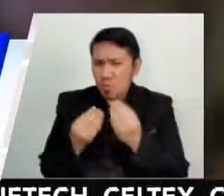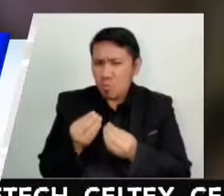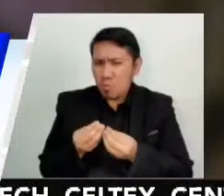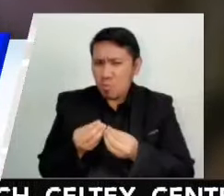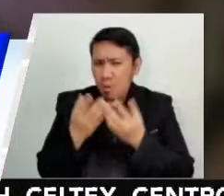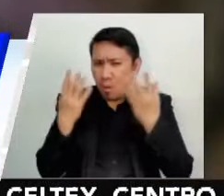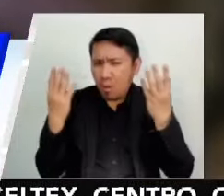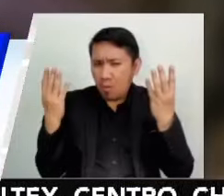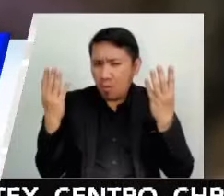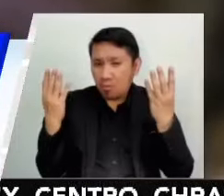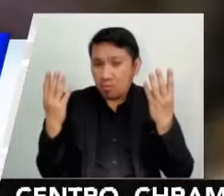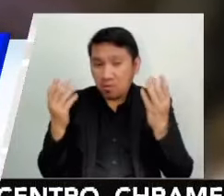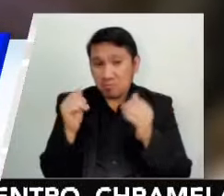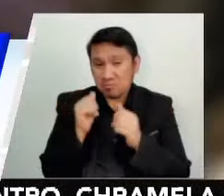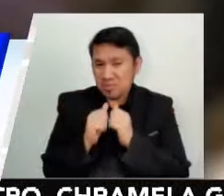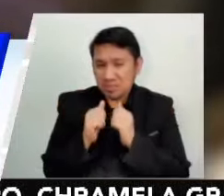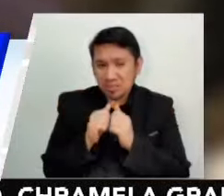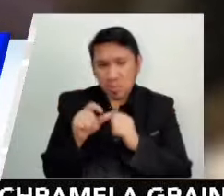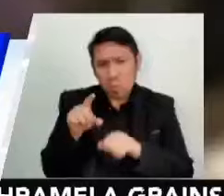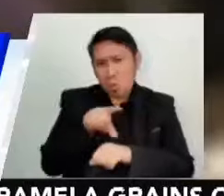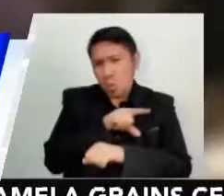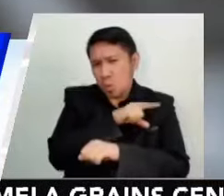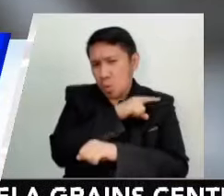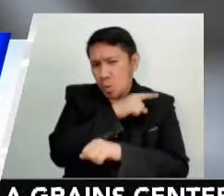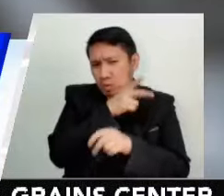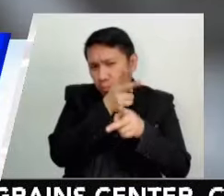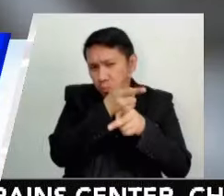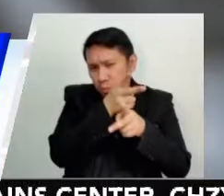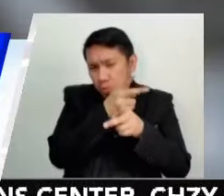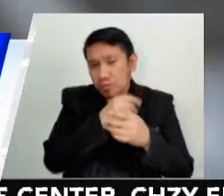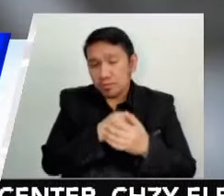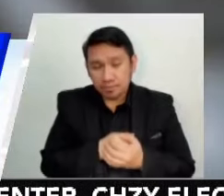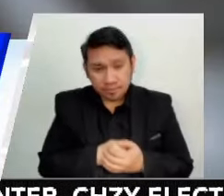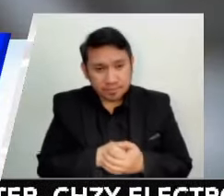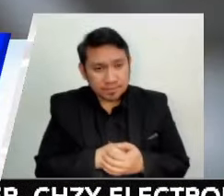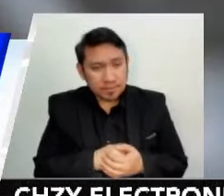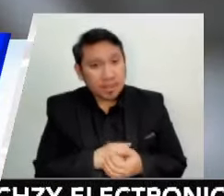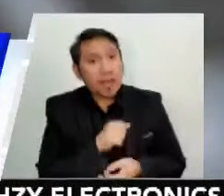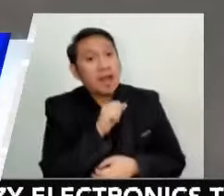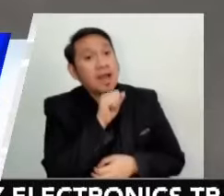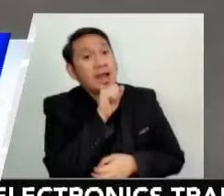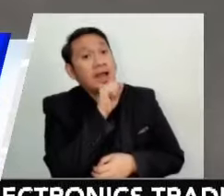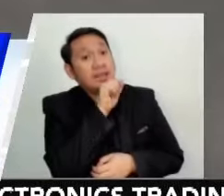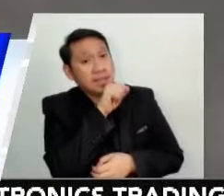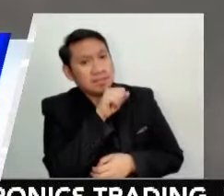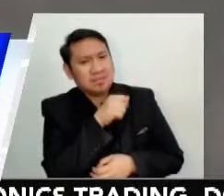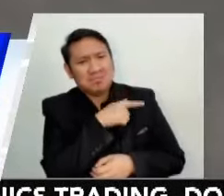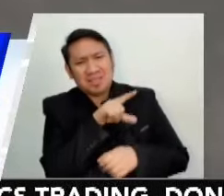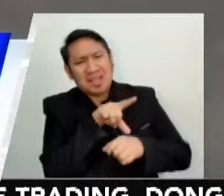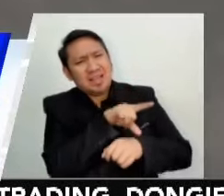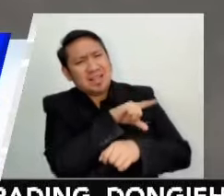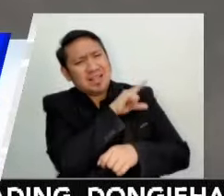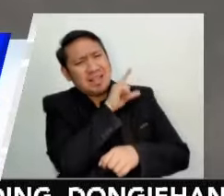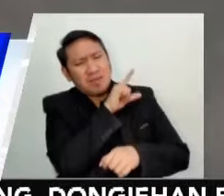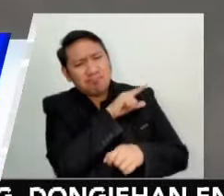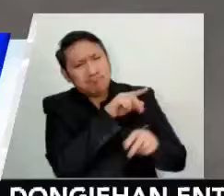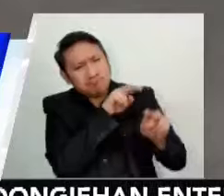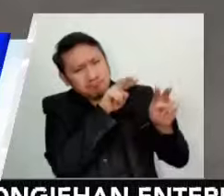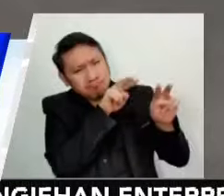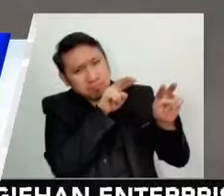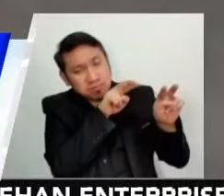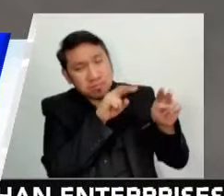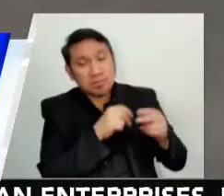na binabantayan ng PBOX. Yes, matagal lang binabantayan namin ang Canlaon Volcano. The reason why it erupted because